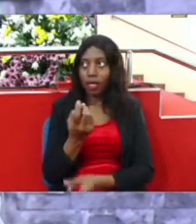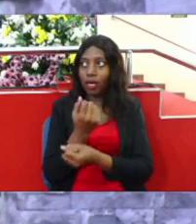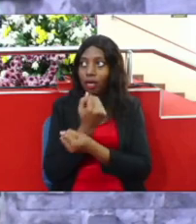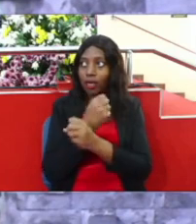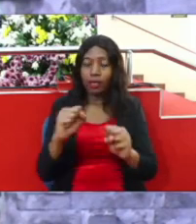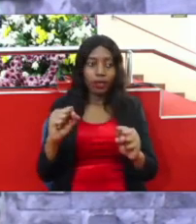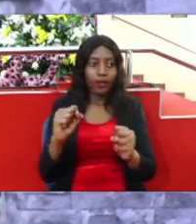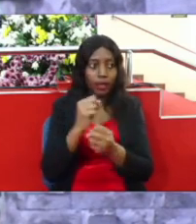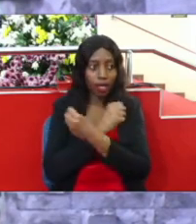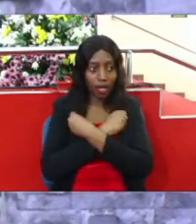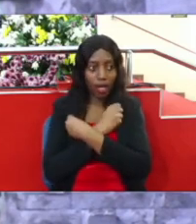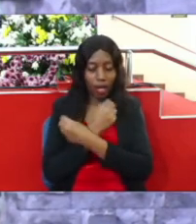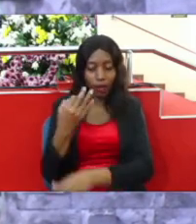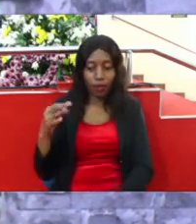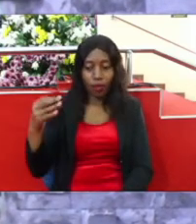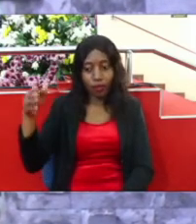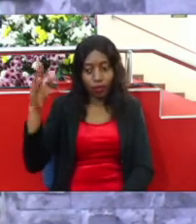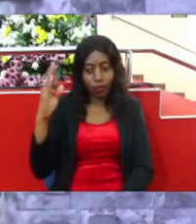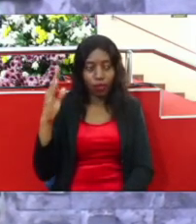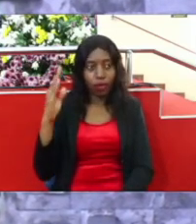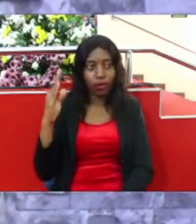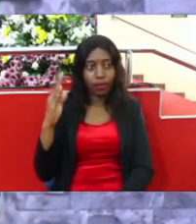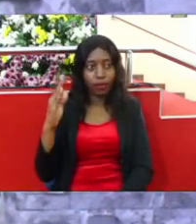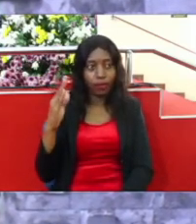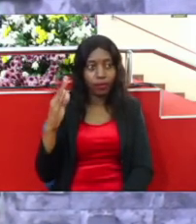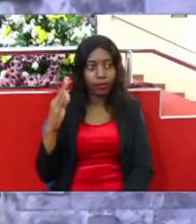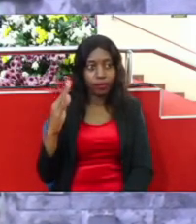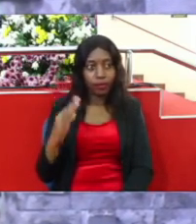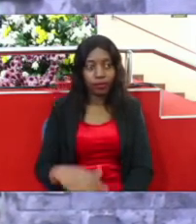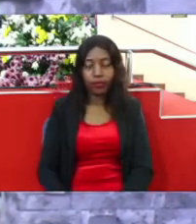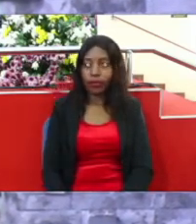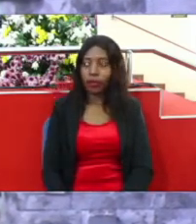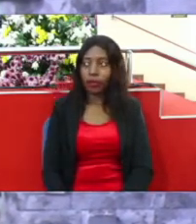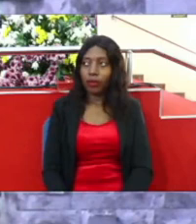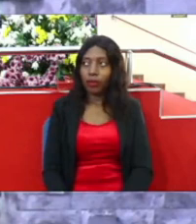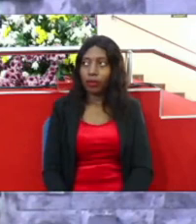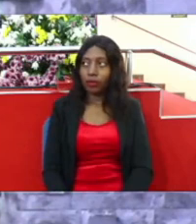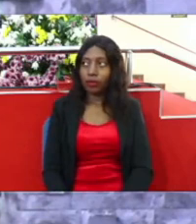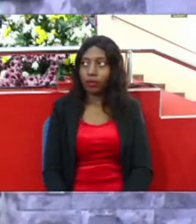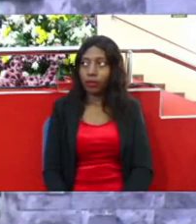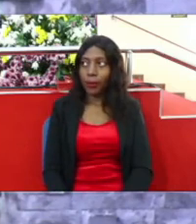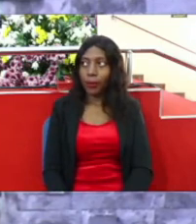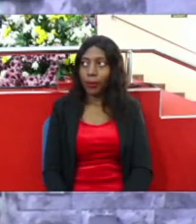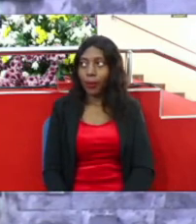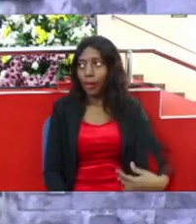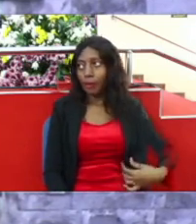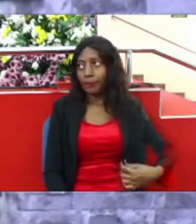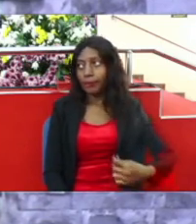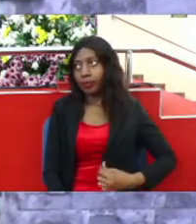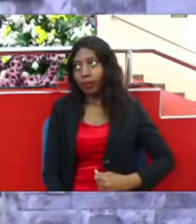see Nineveh saved. Tunaona upendo wa Bwana kwa kuangalia jinsi ambavyo Mungu alitamani Nineve iokolewe. Now for a